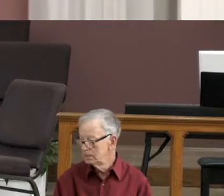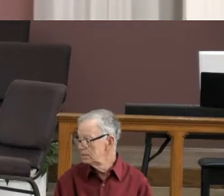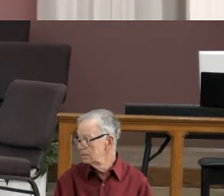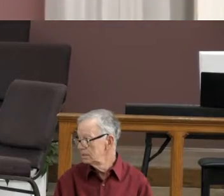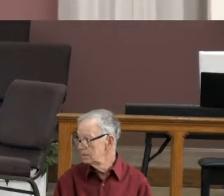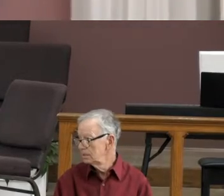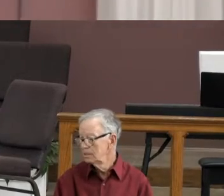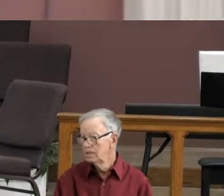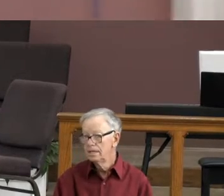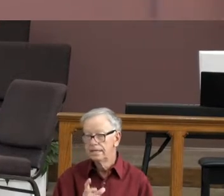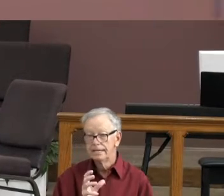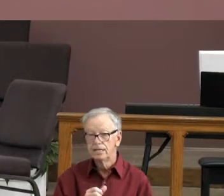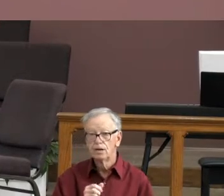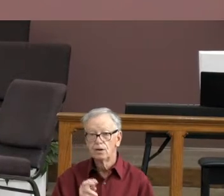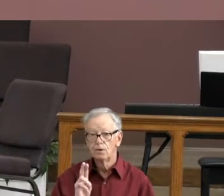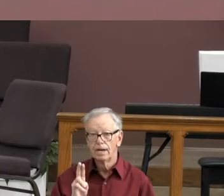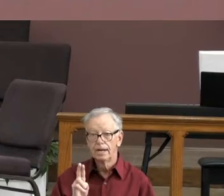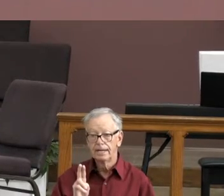Take your right hand,